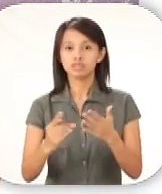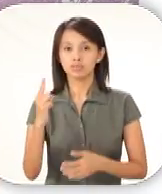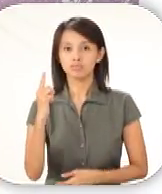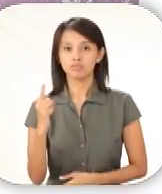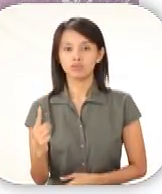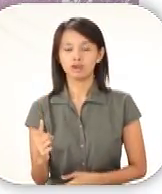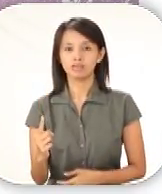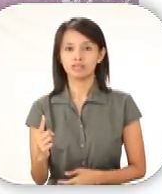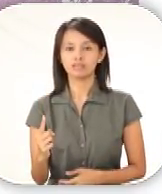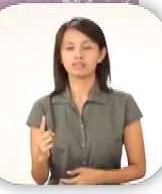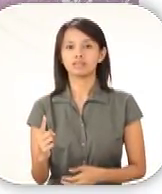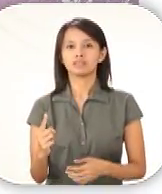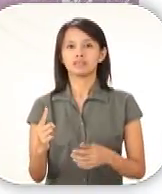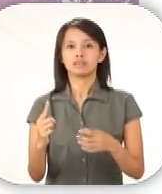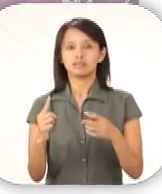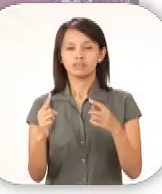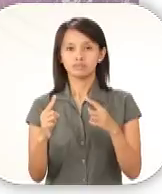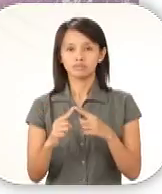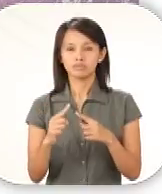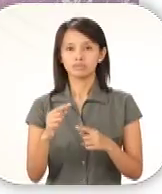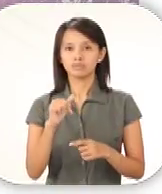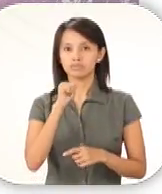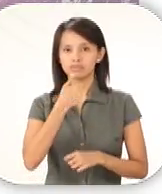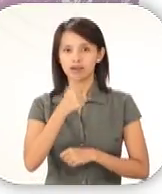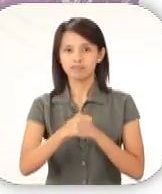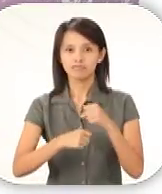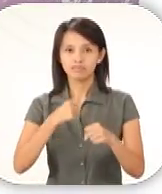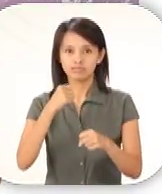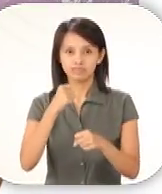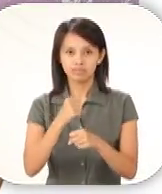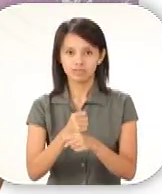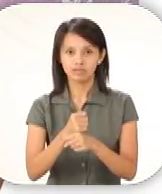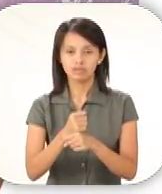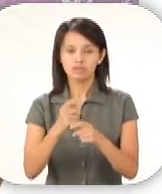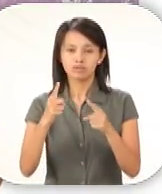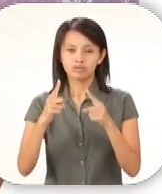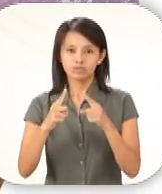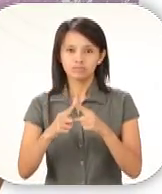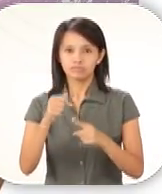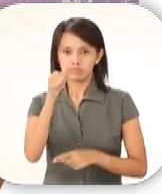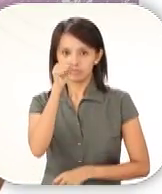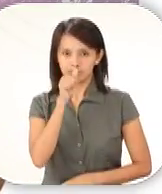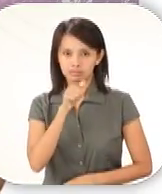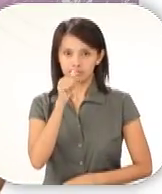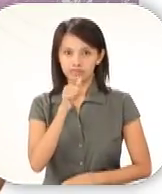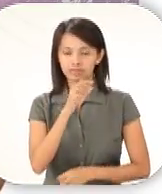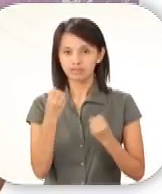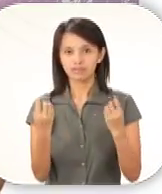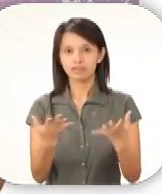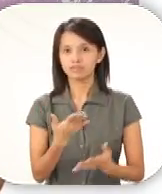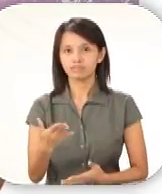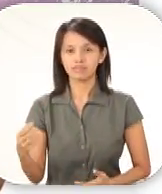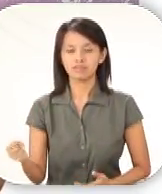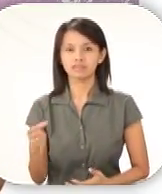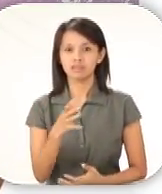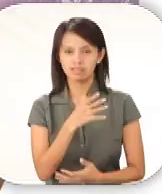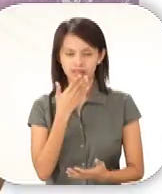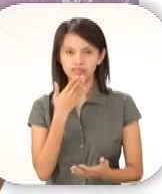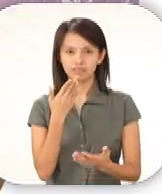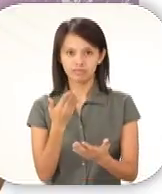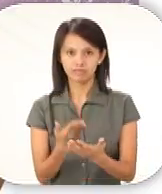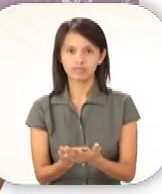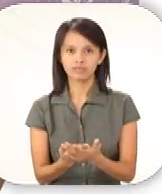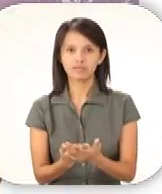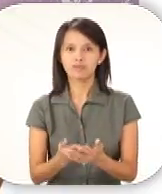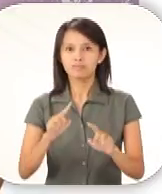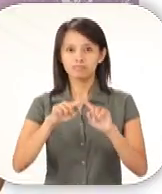someone, hopefully through a noble motivation, to suffer, to endure a lot of things. And that